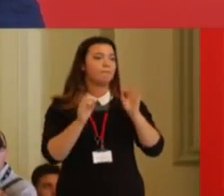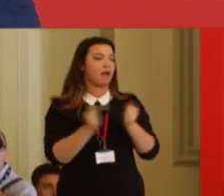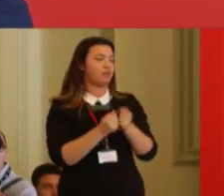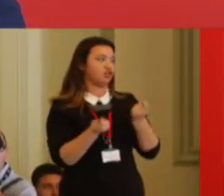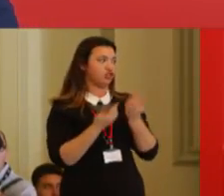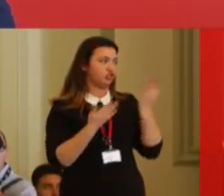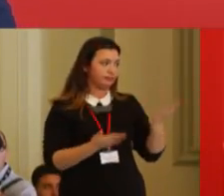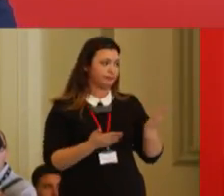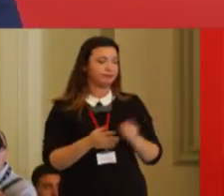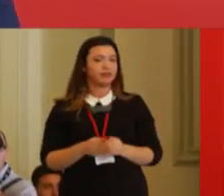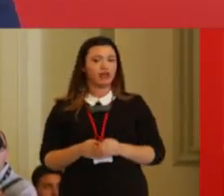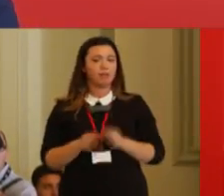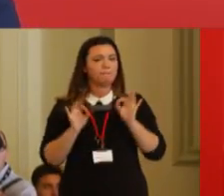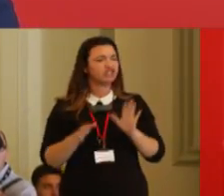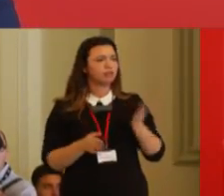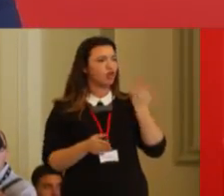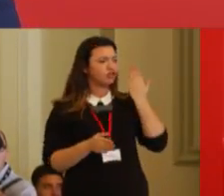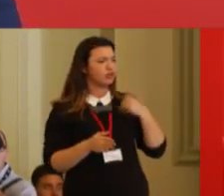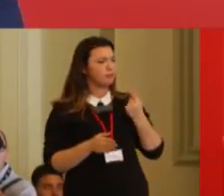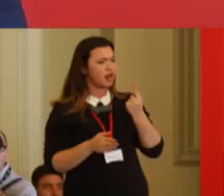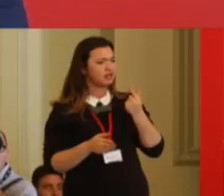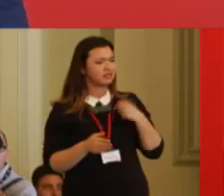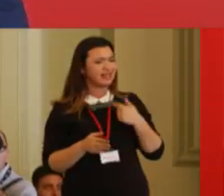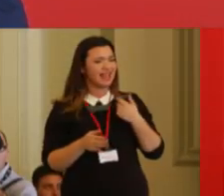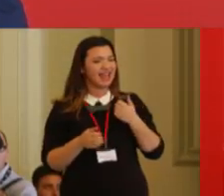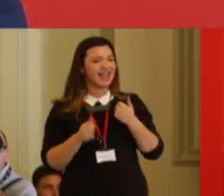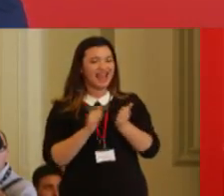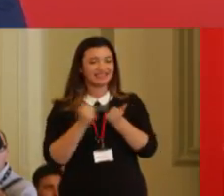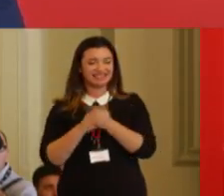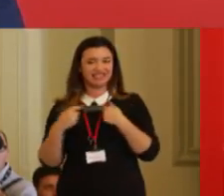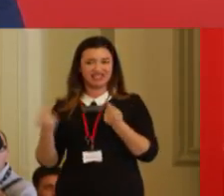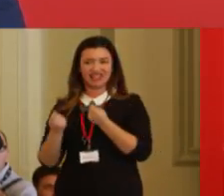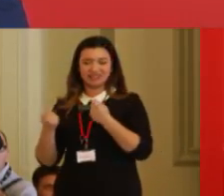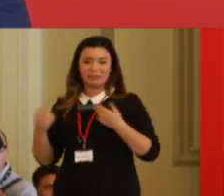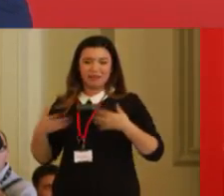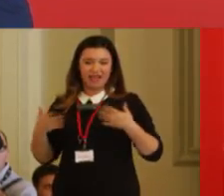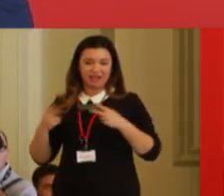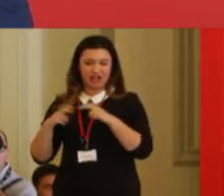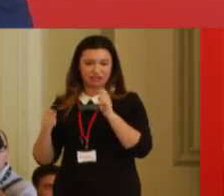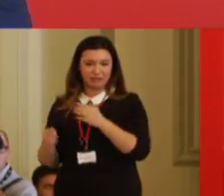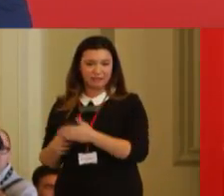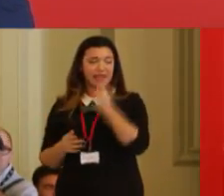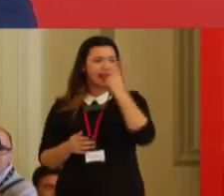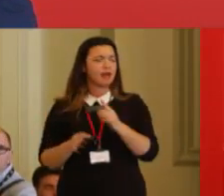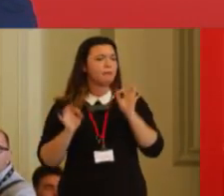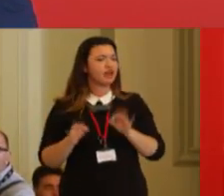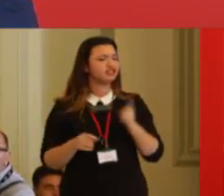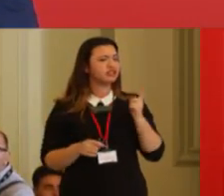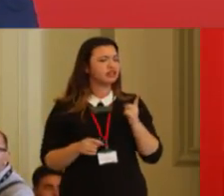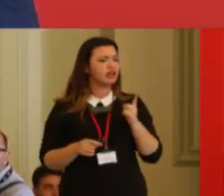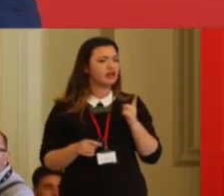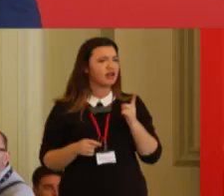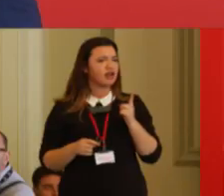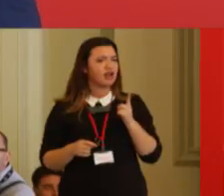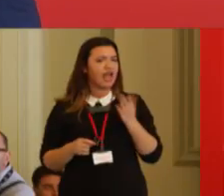very end, because you've been involved from the start to the very end. So because I'm a reporter, I'm